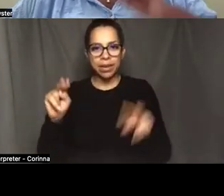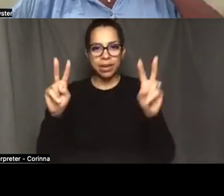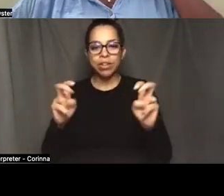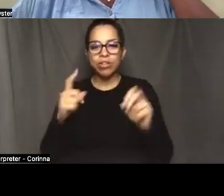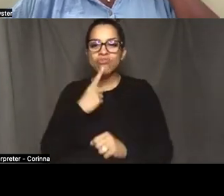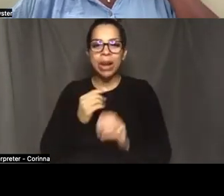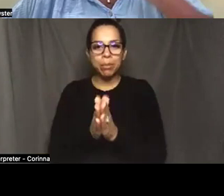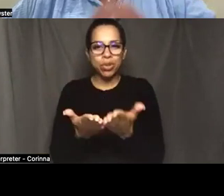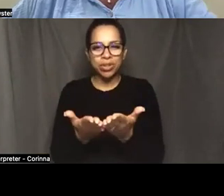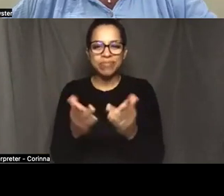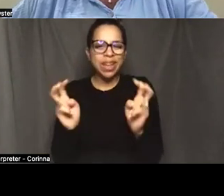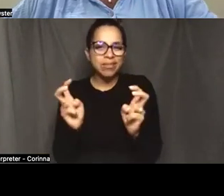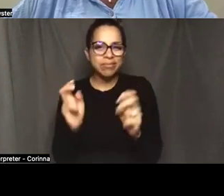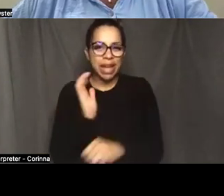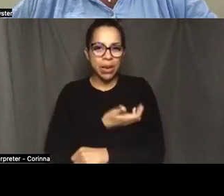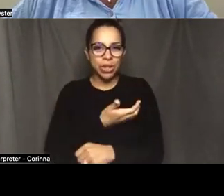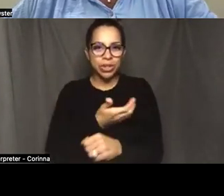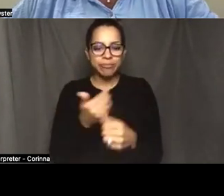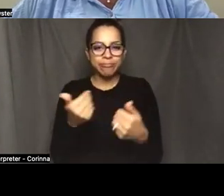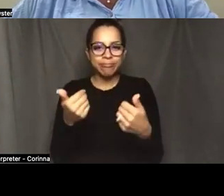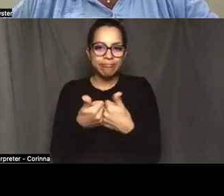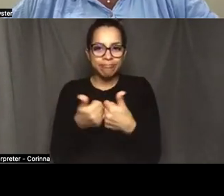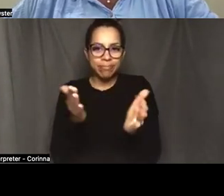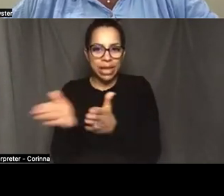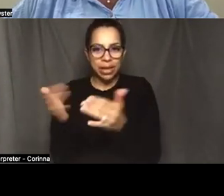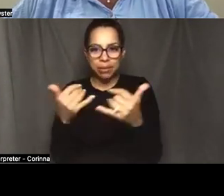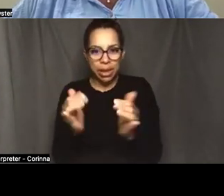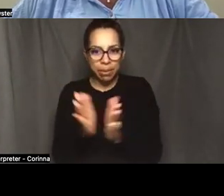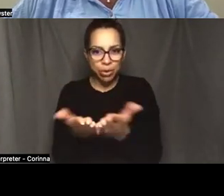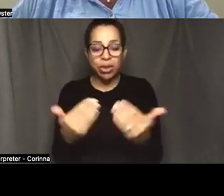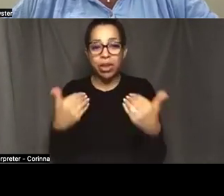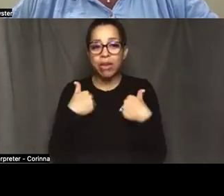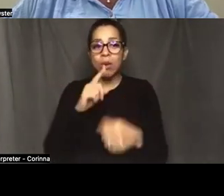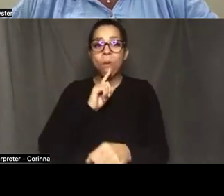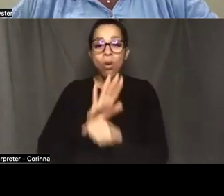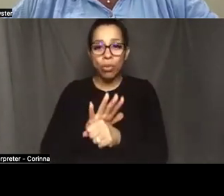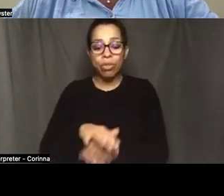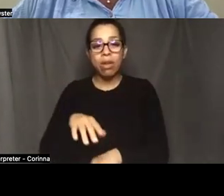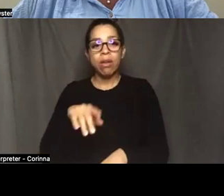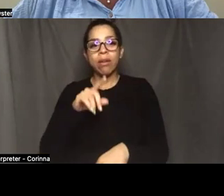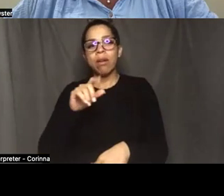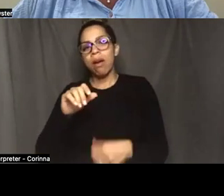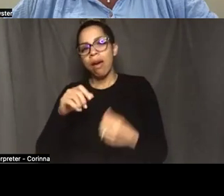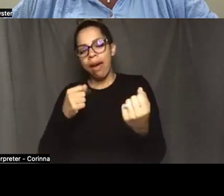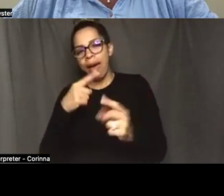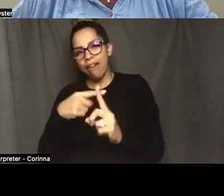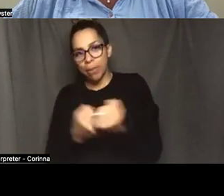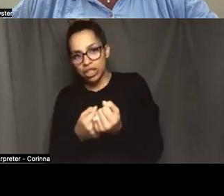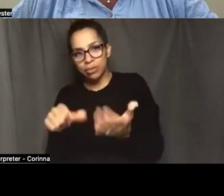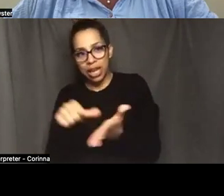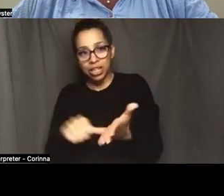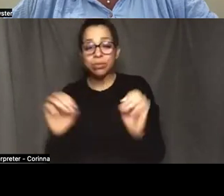playbook. It has it holds the oath, affirmations page, emergency plans, key